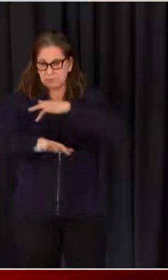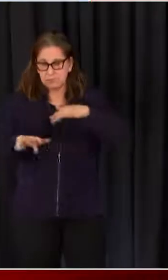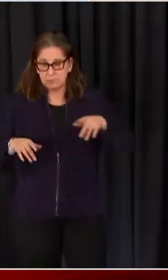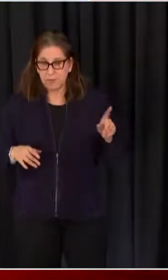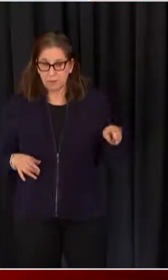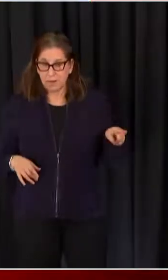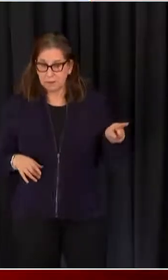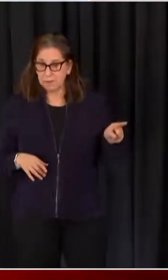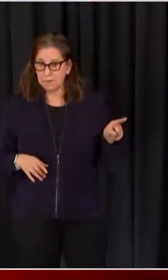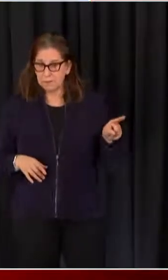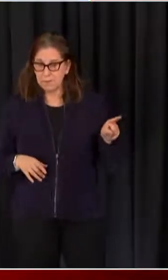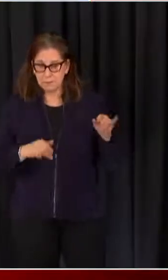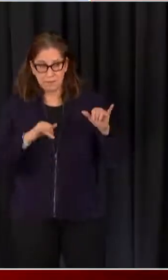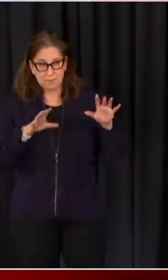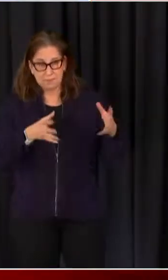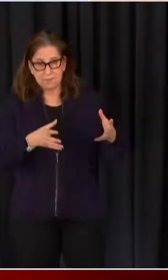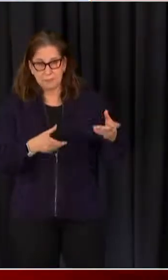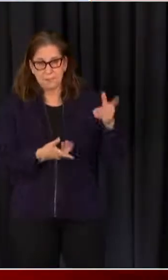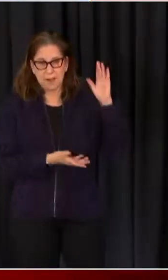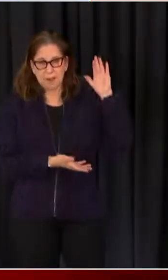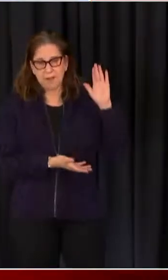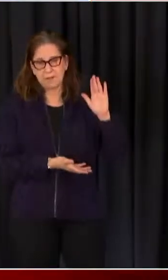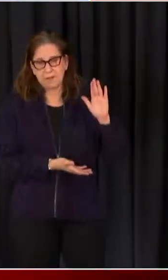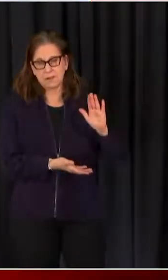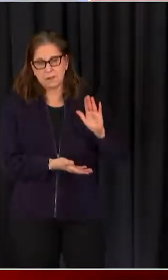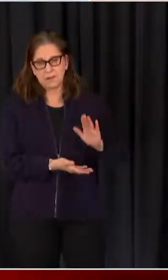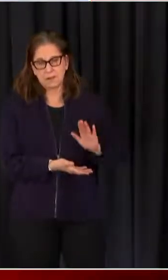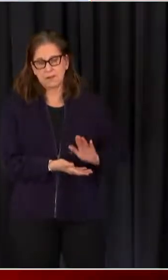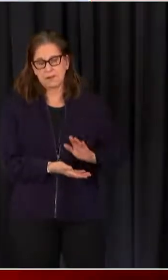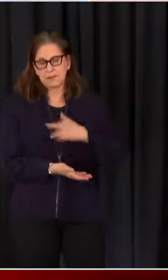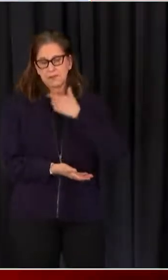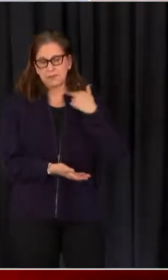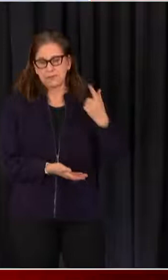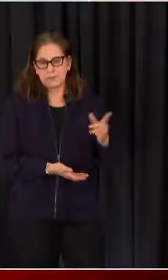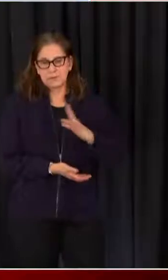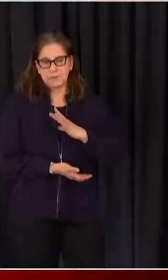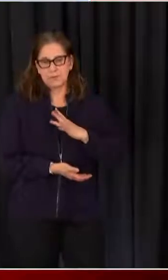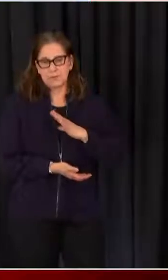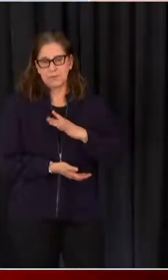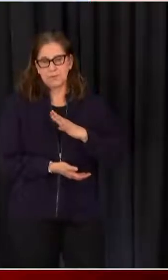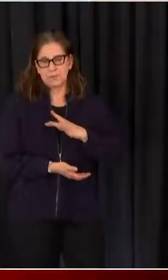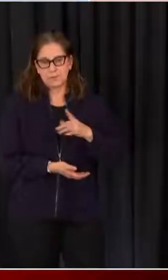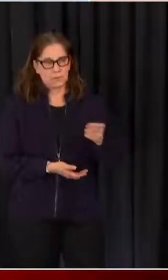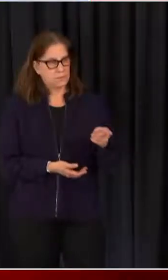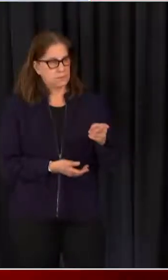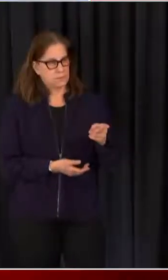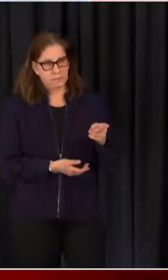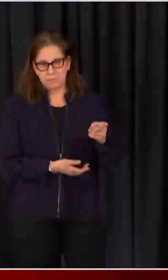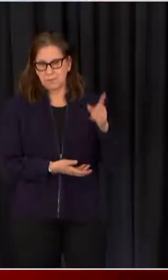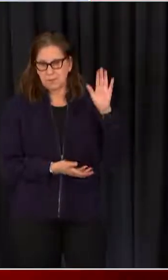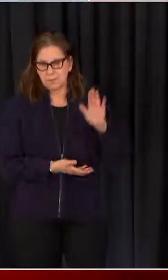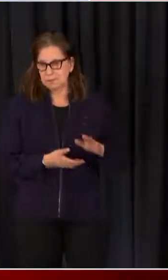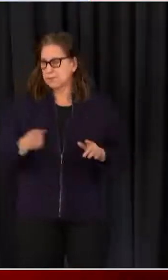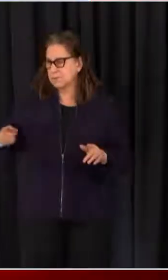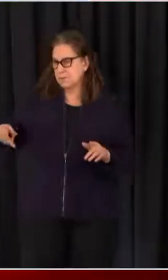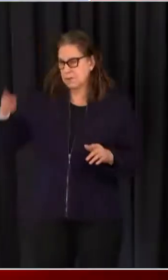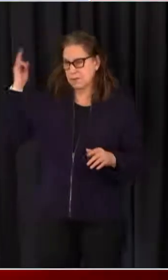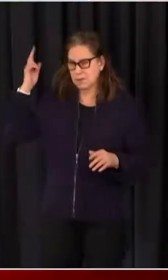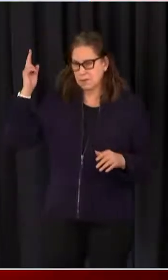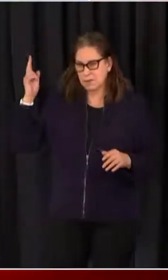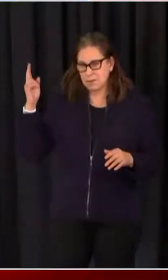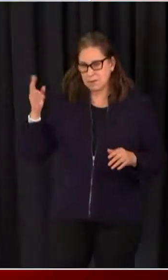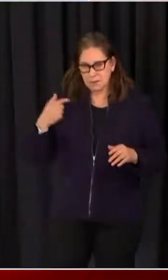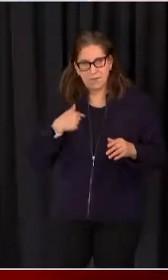for school are. And we will continue to evaluate with our education partners where they see that they are able to